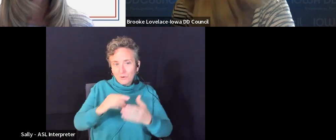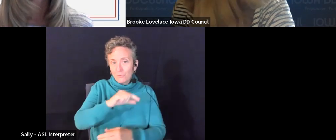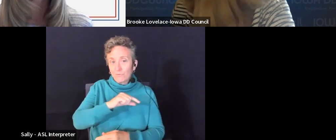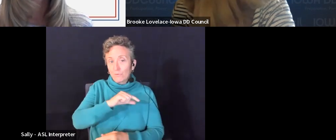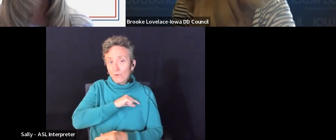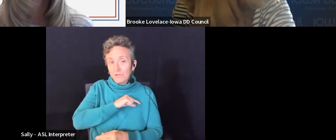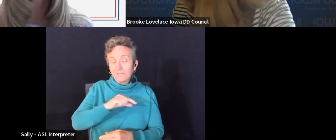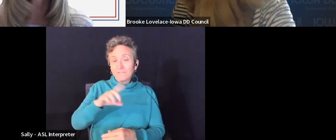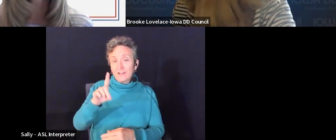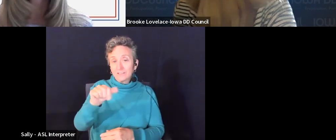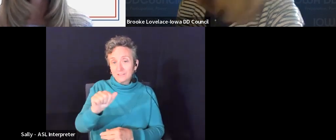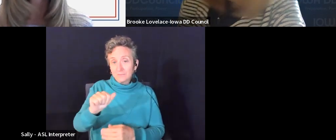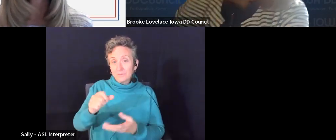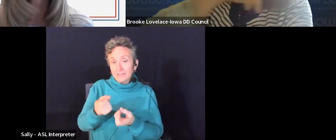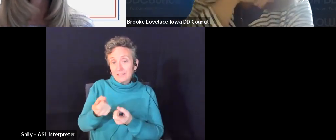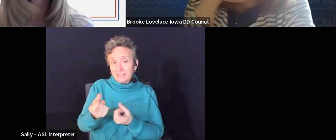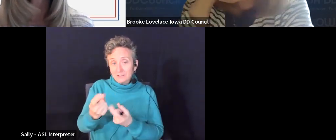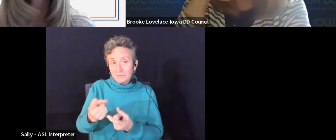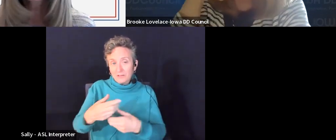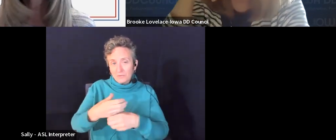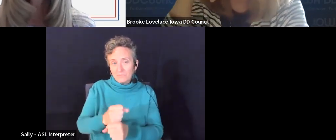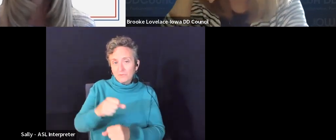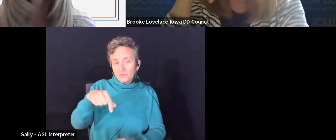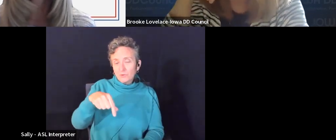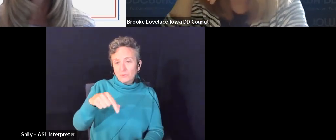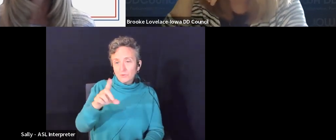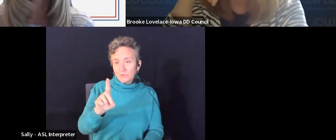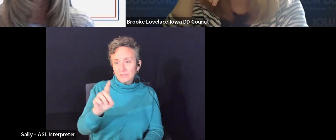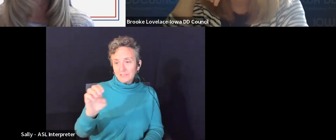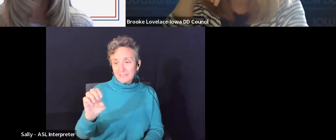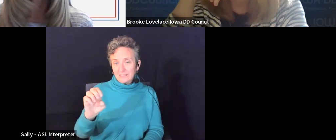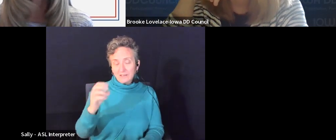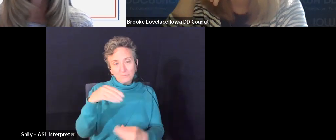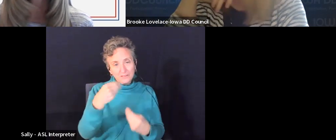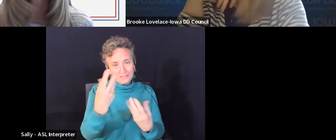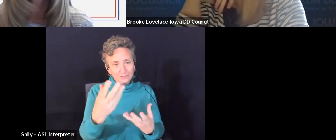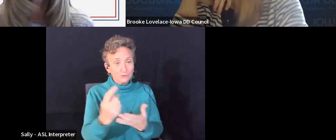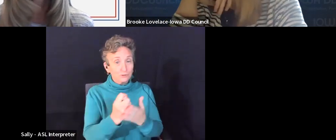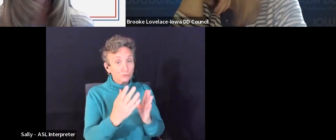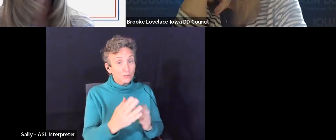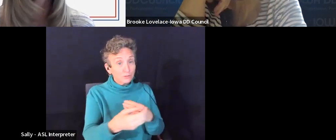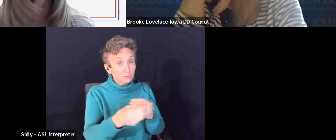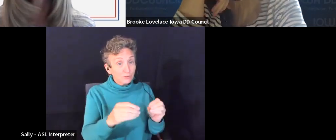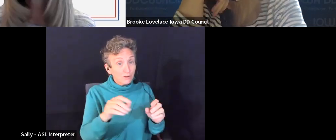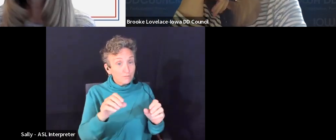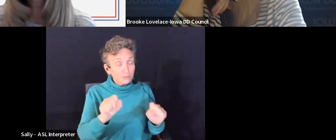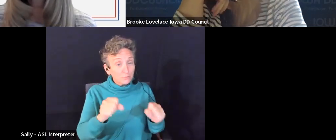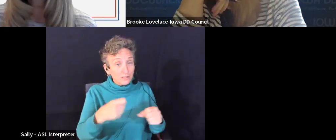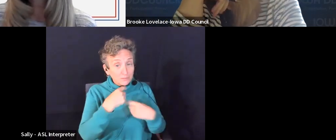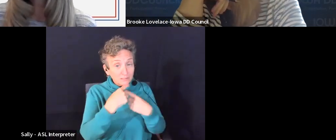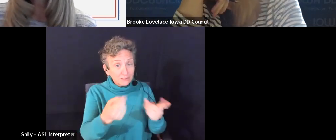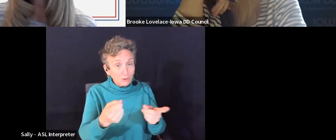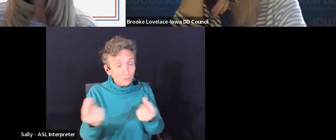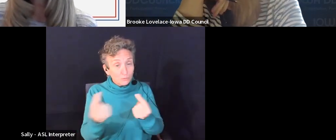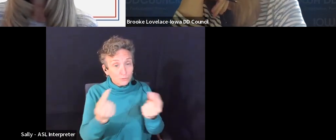disability expenses with the standard disclaimer that the Treasurer's Office cannot provide tax or legal advice related to qualified